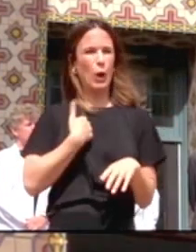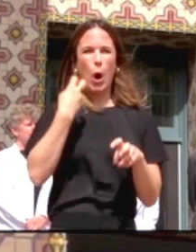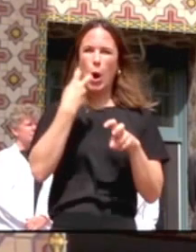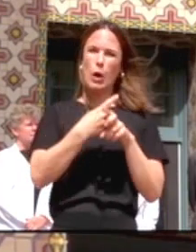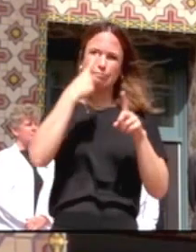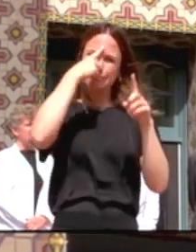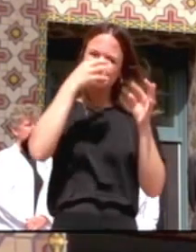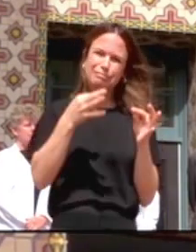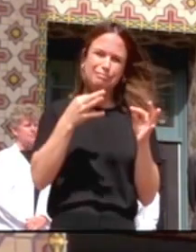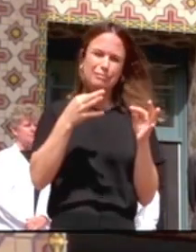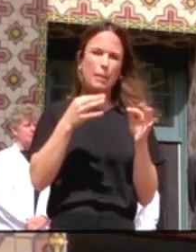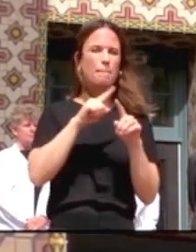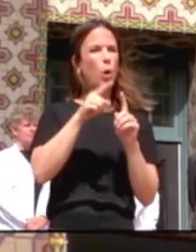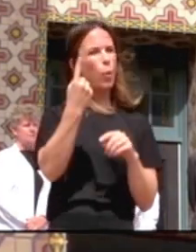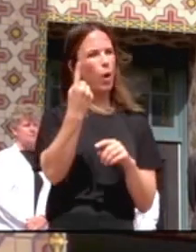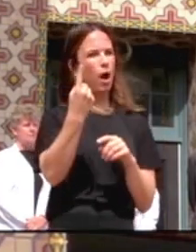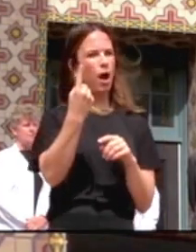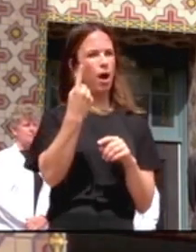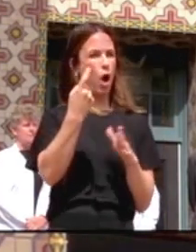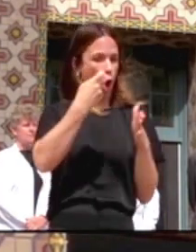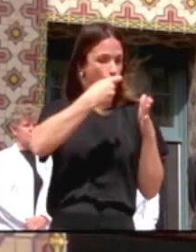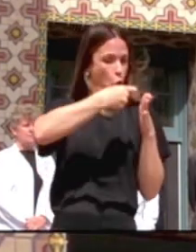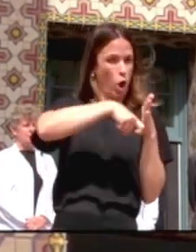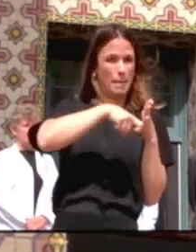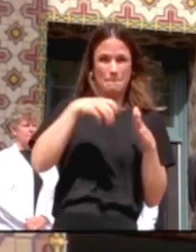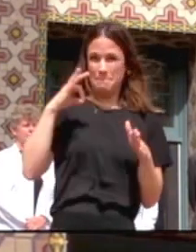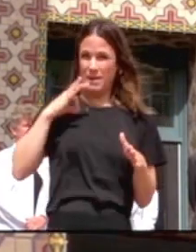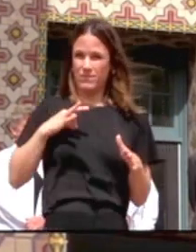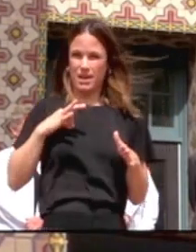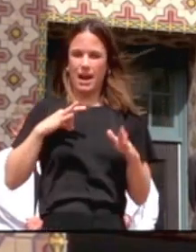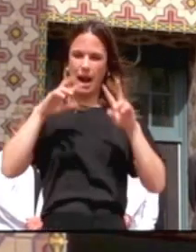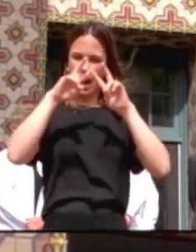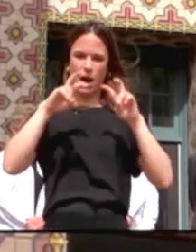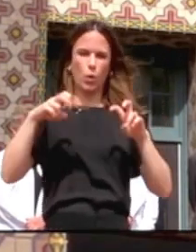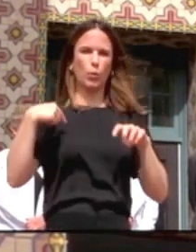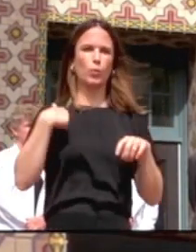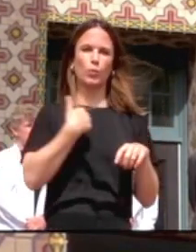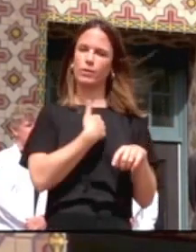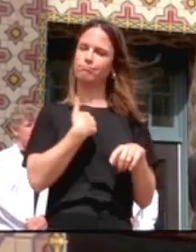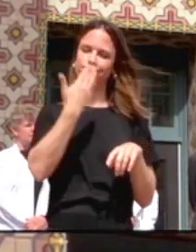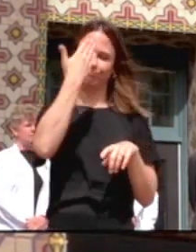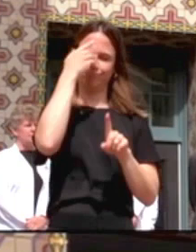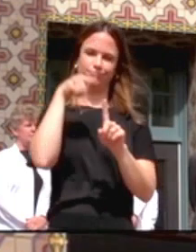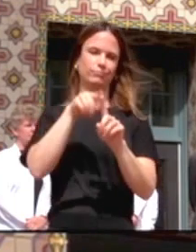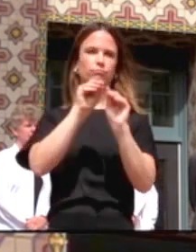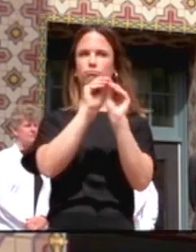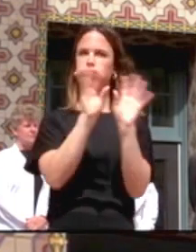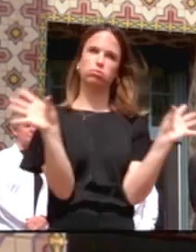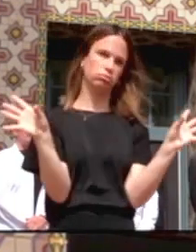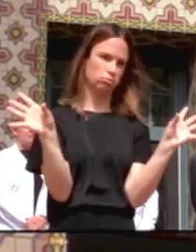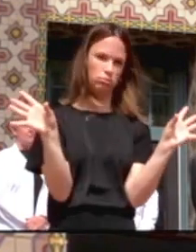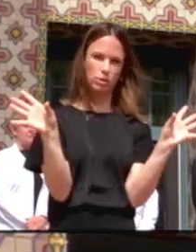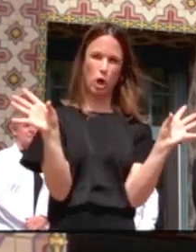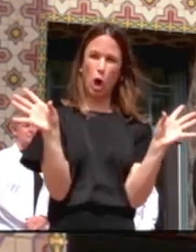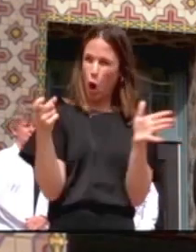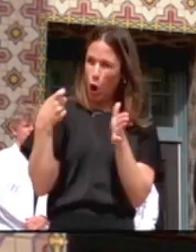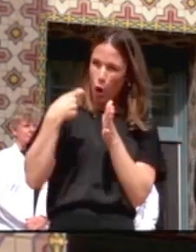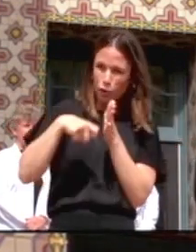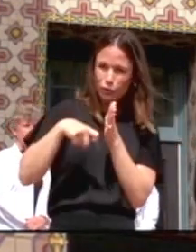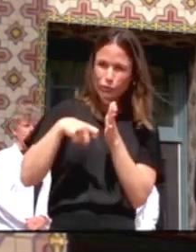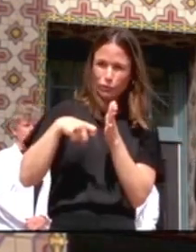those. But there is one cost-benefit analysis that is crystal clear. The